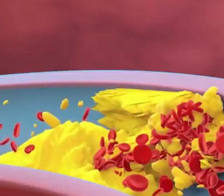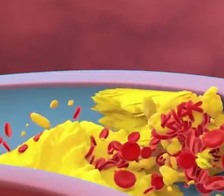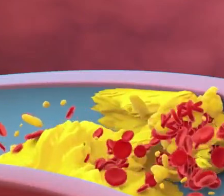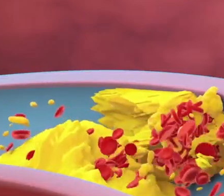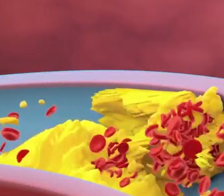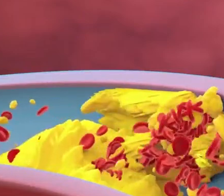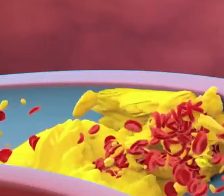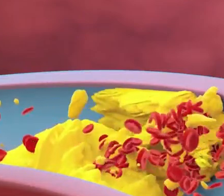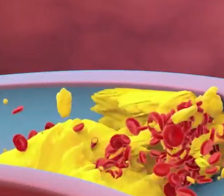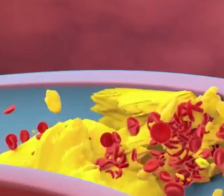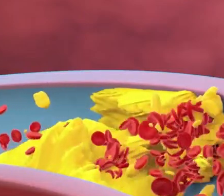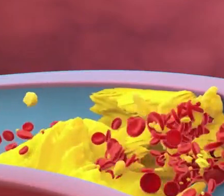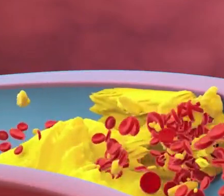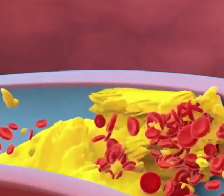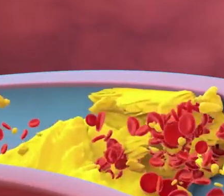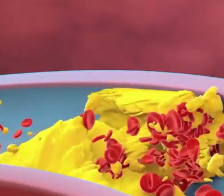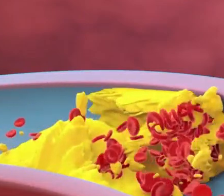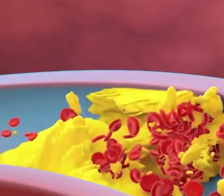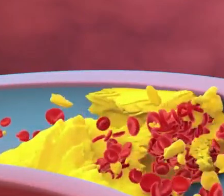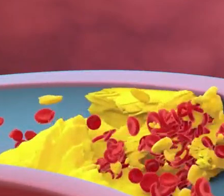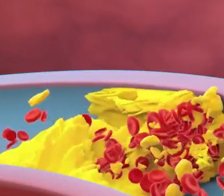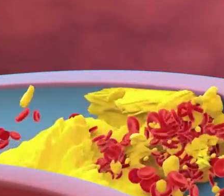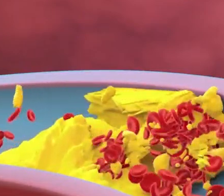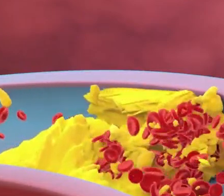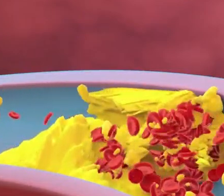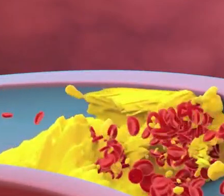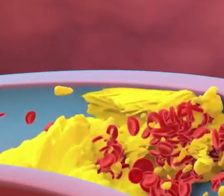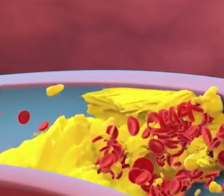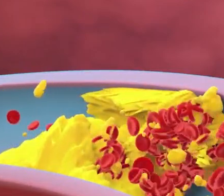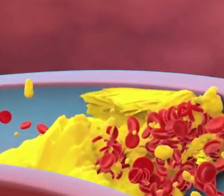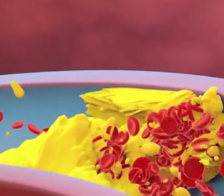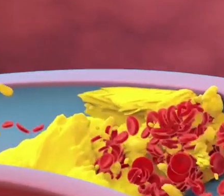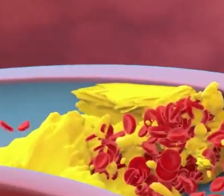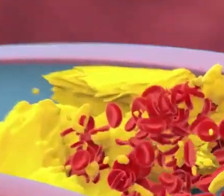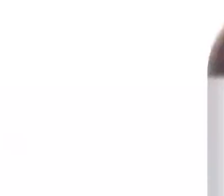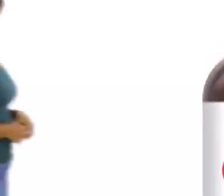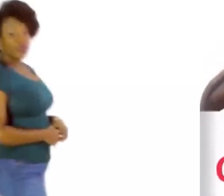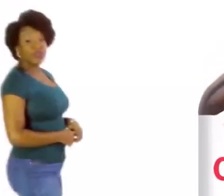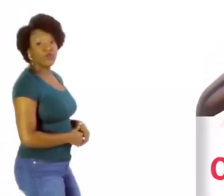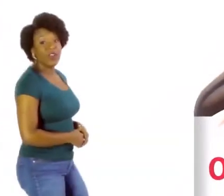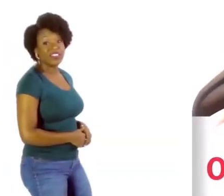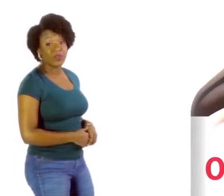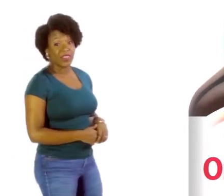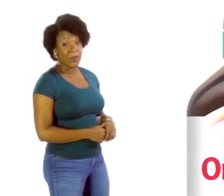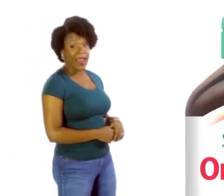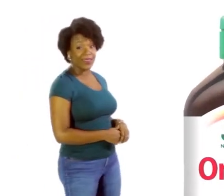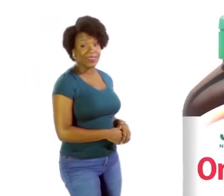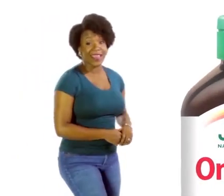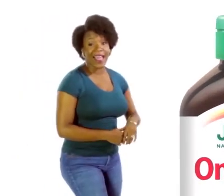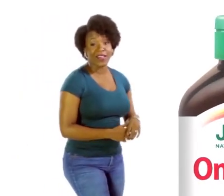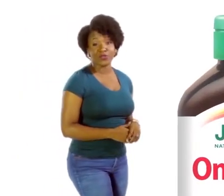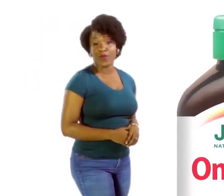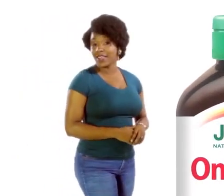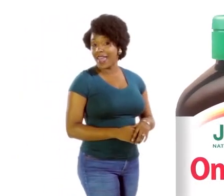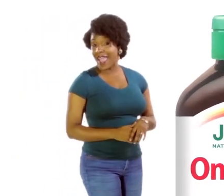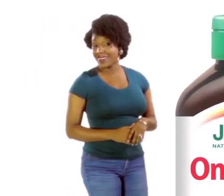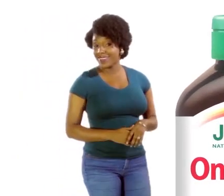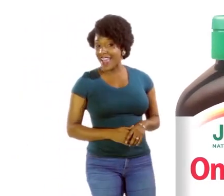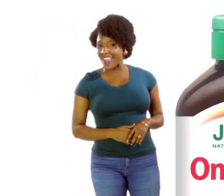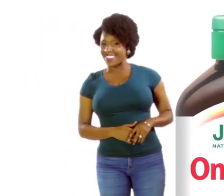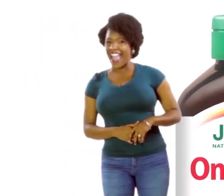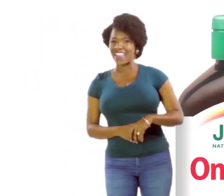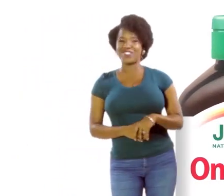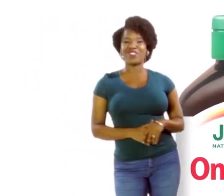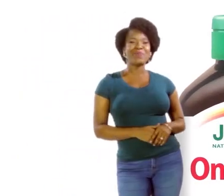heart disease. A leading cause of death in Trinidad and Tobago. Reduce your risk with a balanced diet, regular